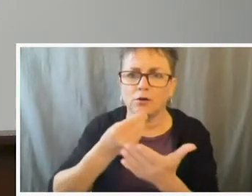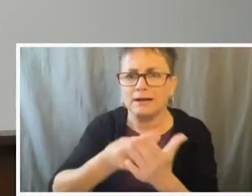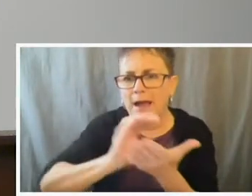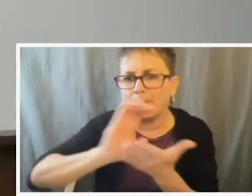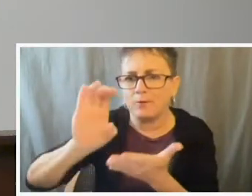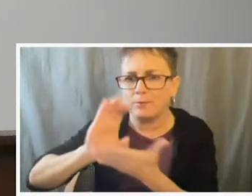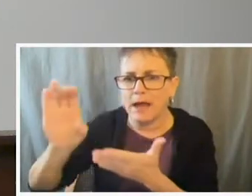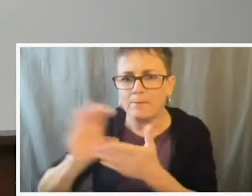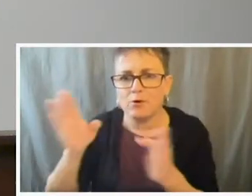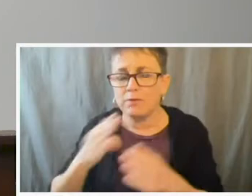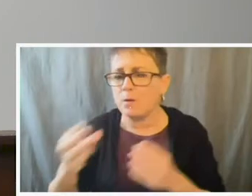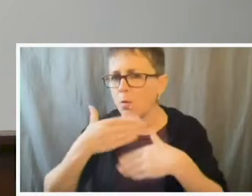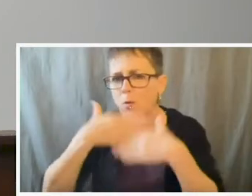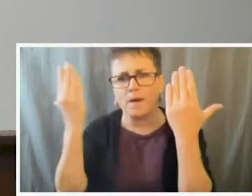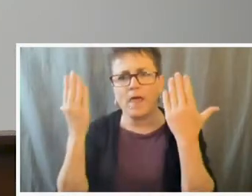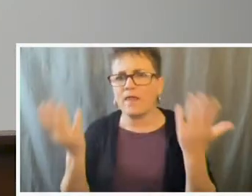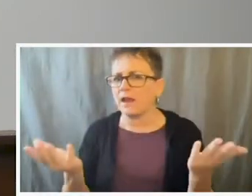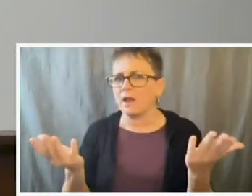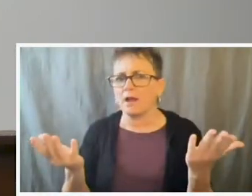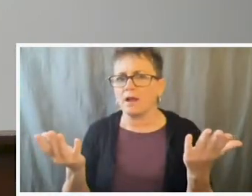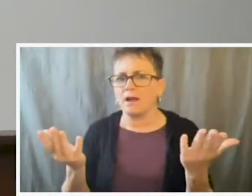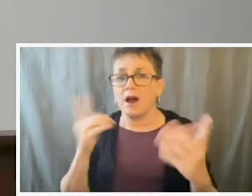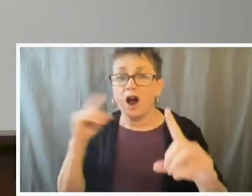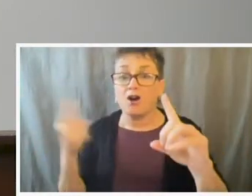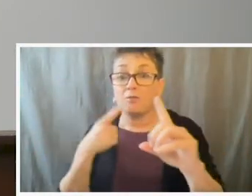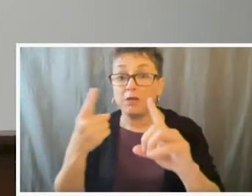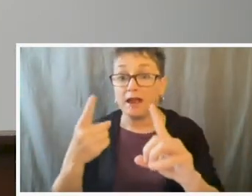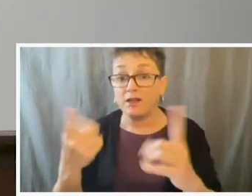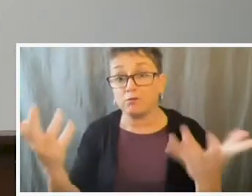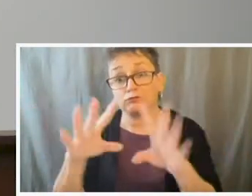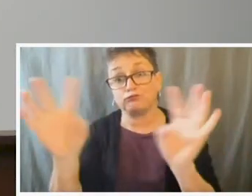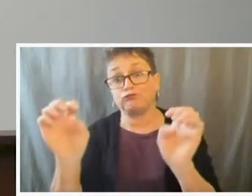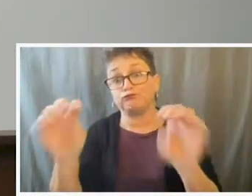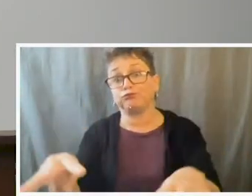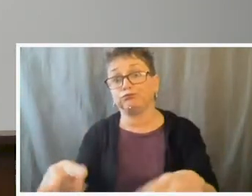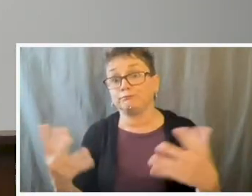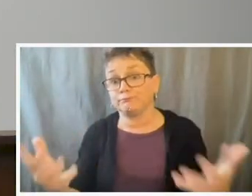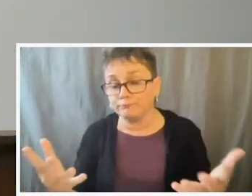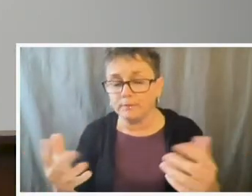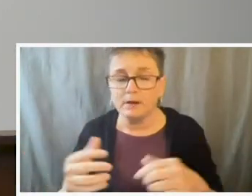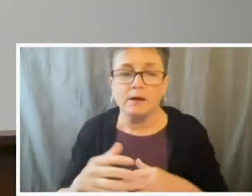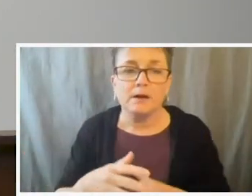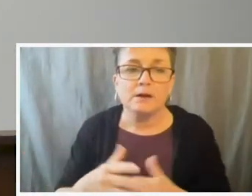There was no clear path to being a best-in-class transit agency and meeting the